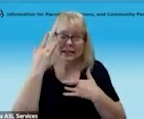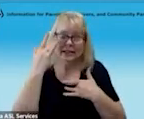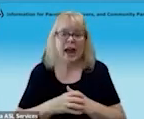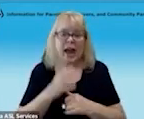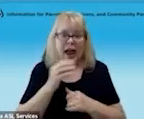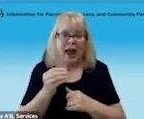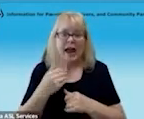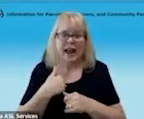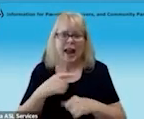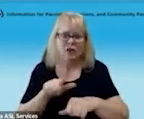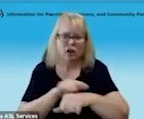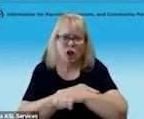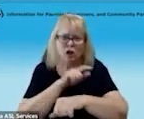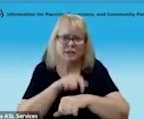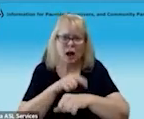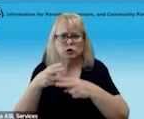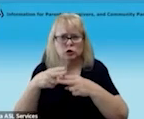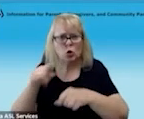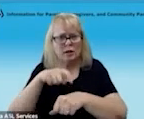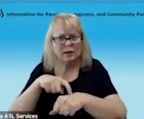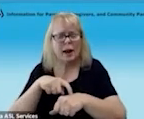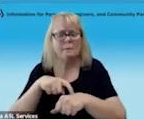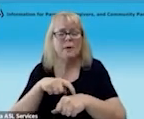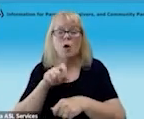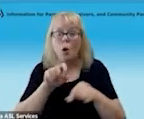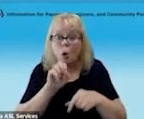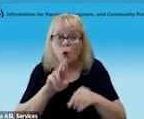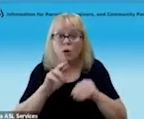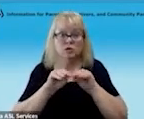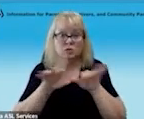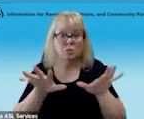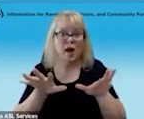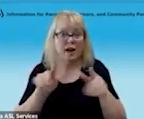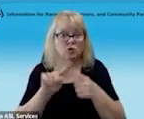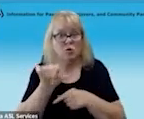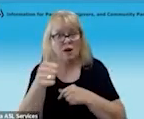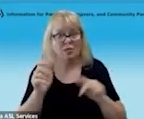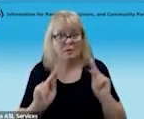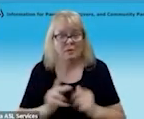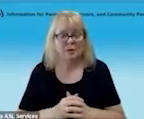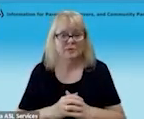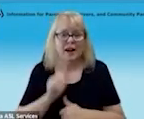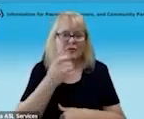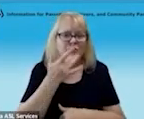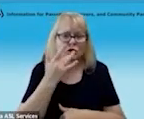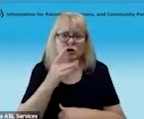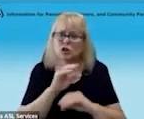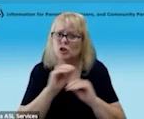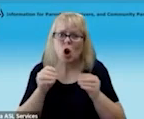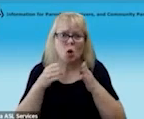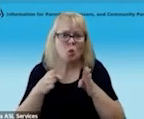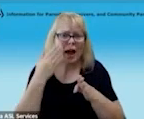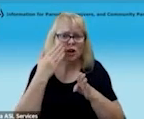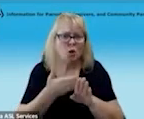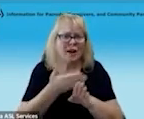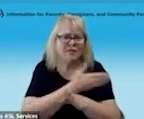COVID-19 vaccine? So just like adults, children and teens can get very sick from COVID, have both short